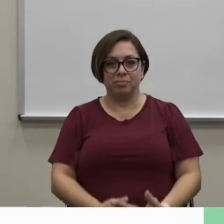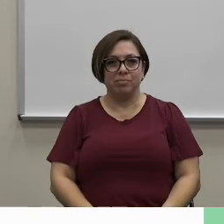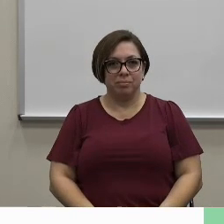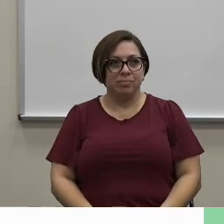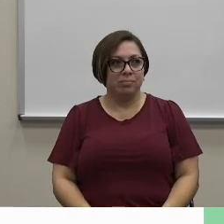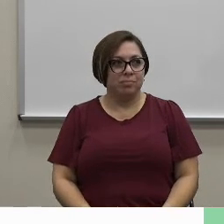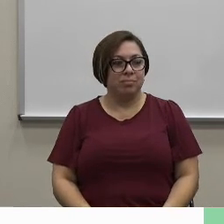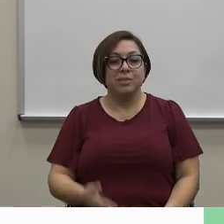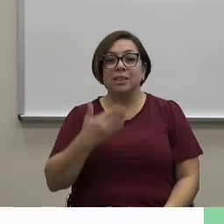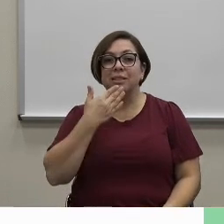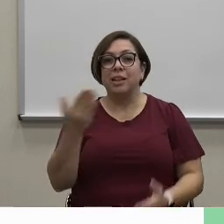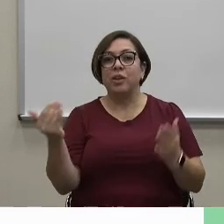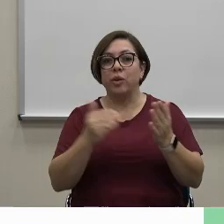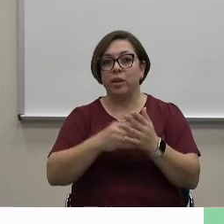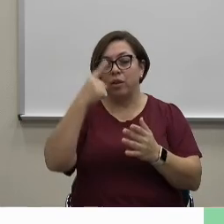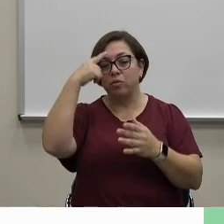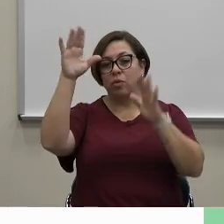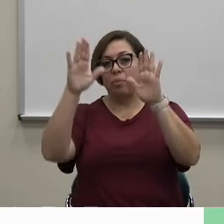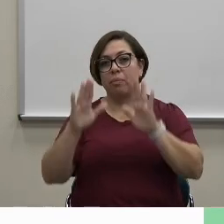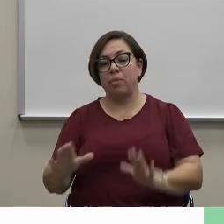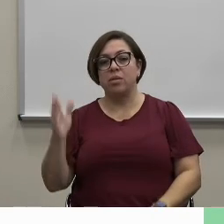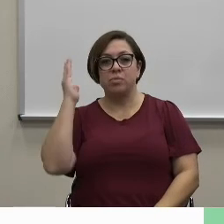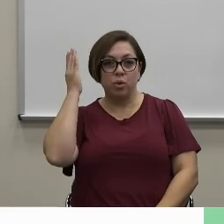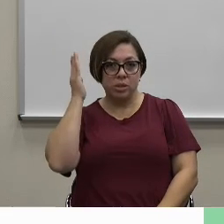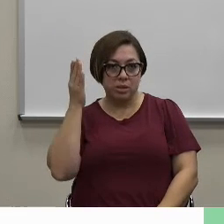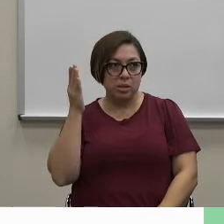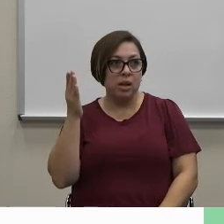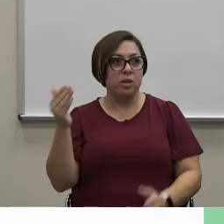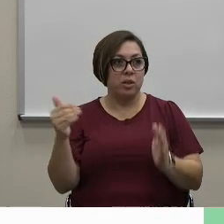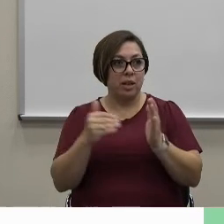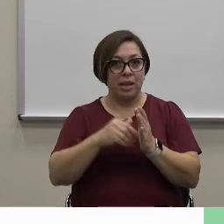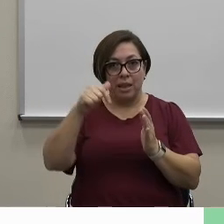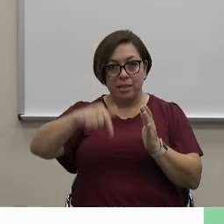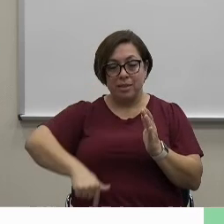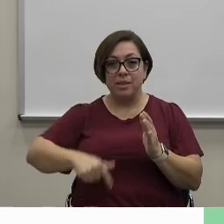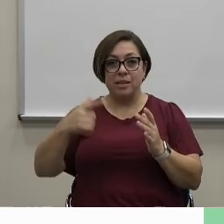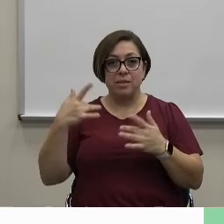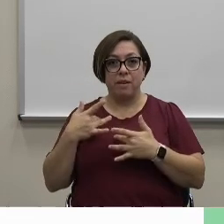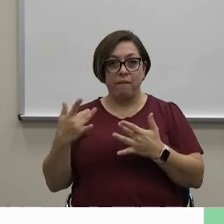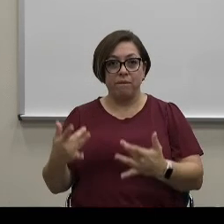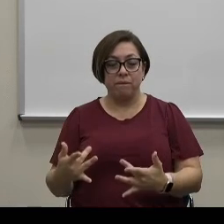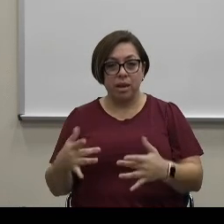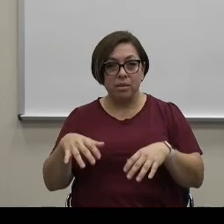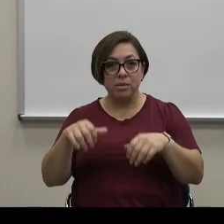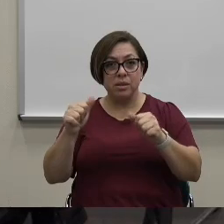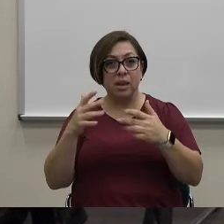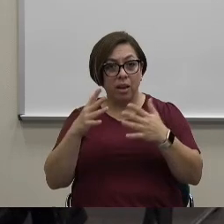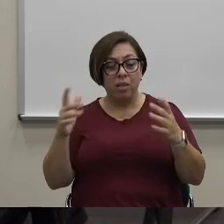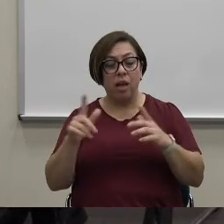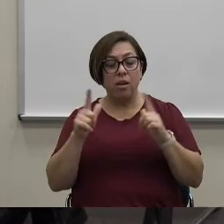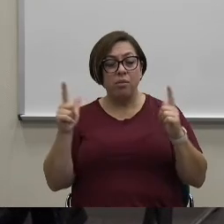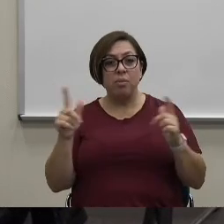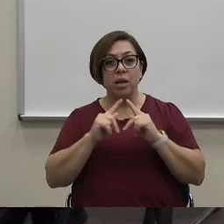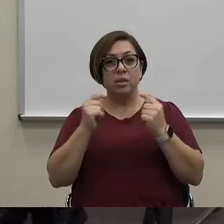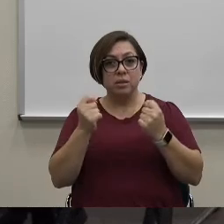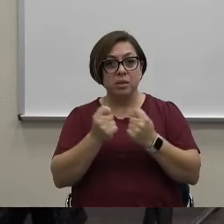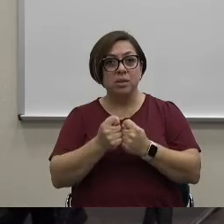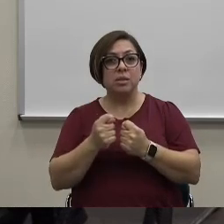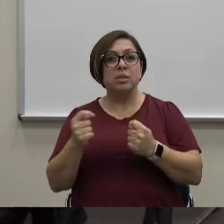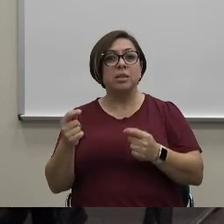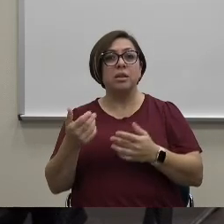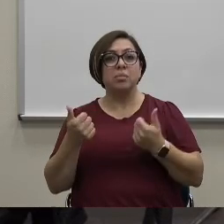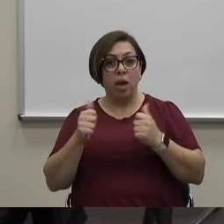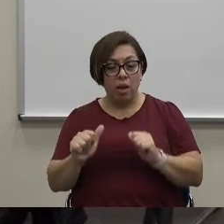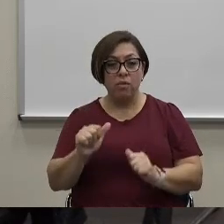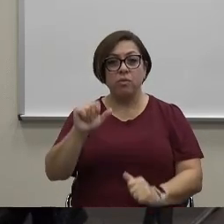Thank you, Gunnar, again for that fantastic presentation. Again, these events take a big team effort, so I would like to thank Sherry